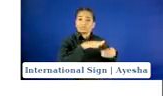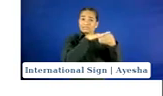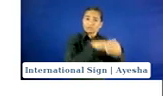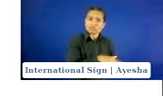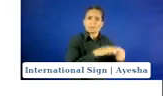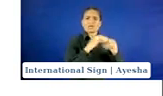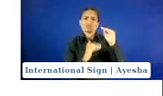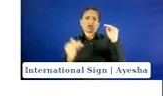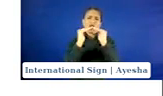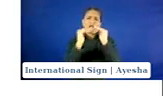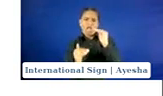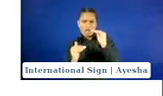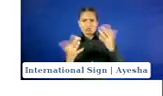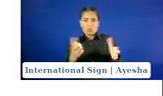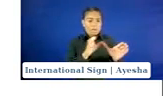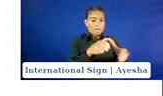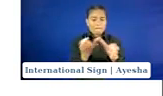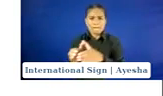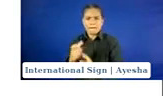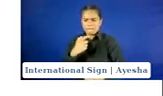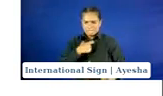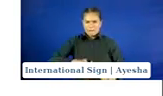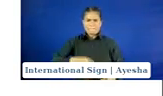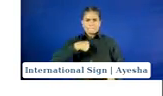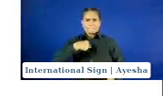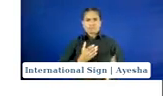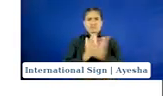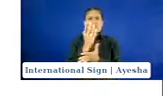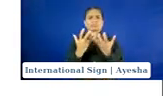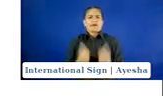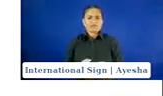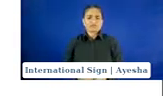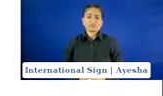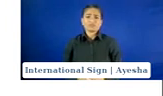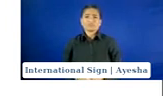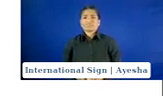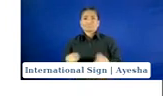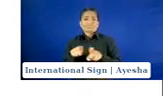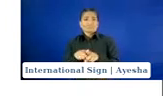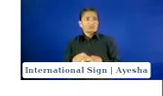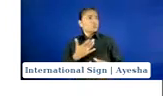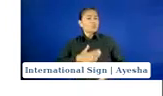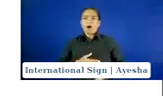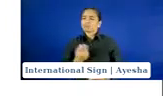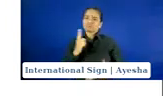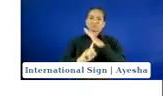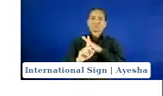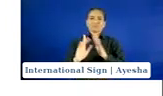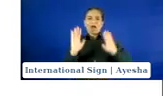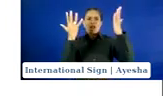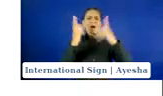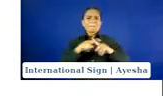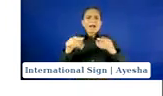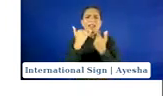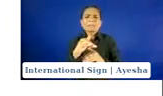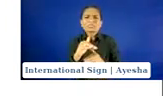Limited coverage, fragmentation, inadequacy of benefits continue to characterize many social protection systems in